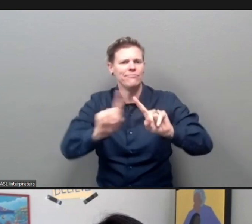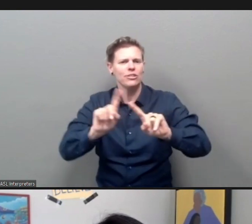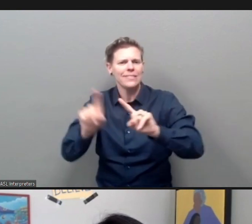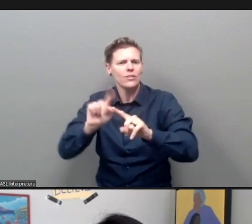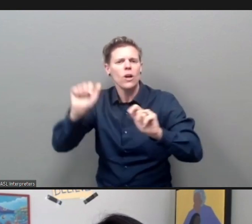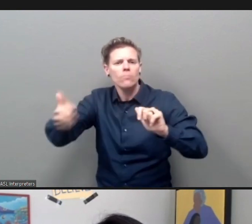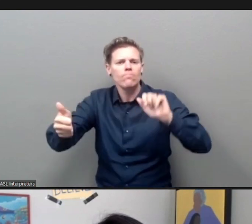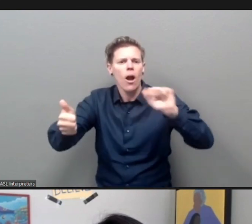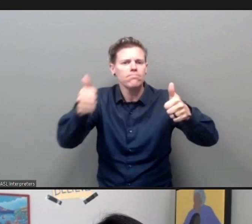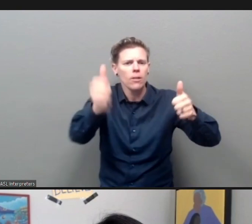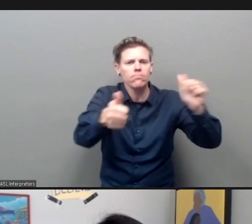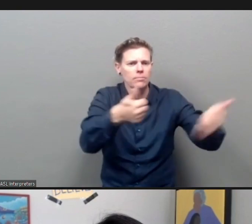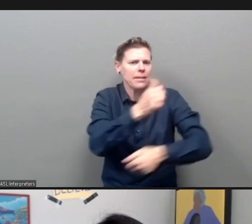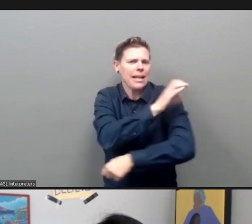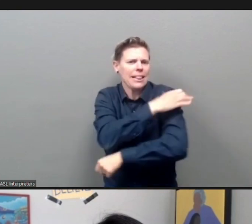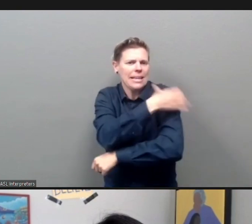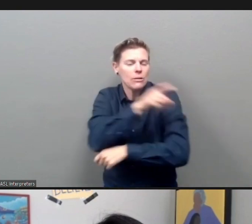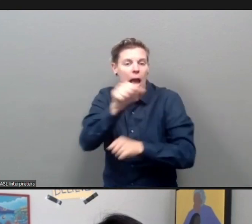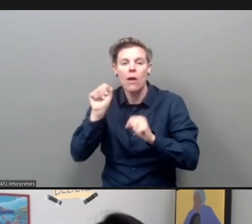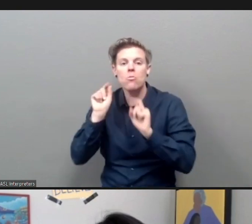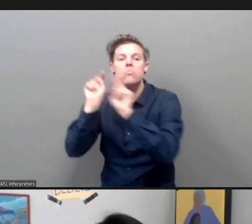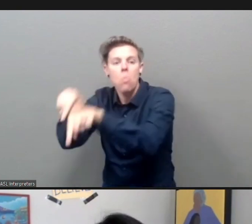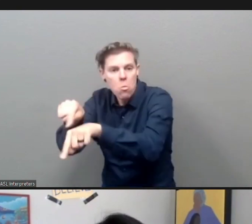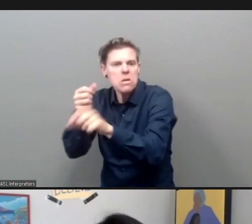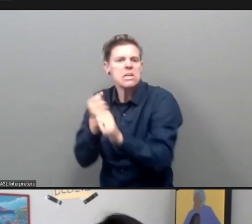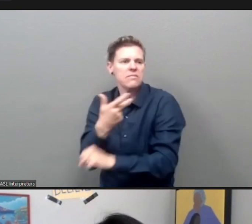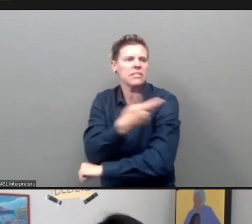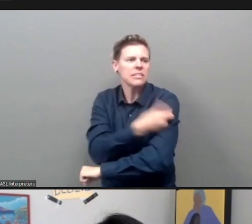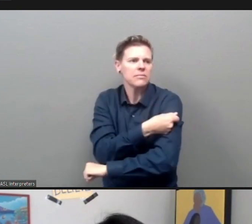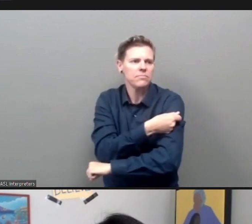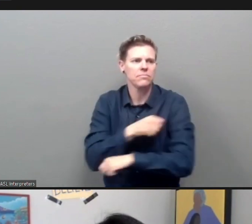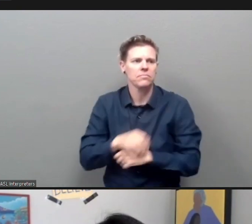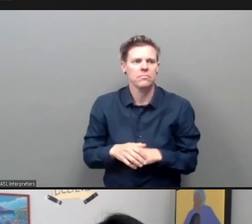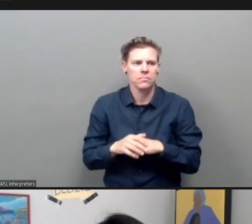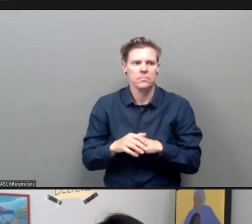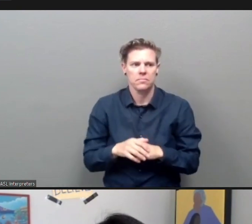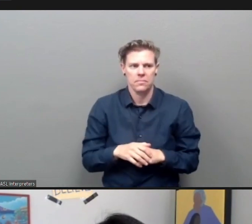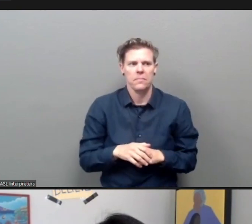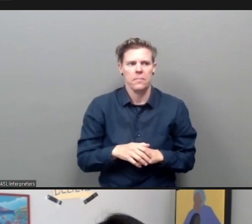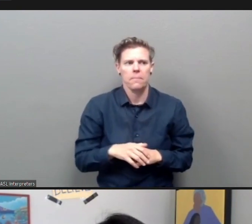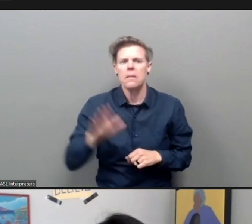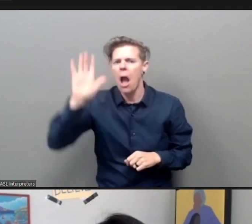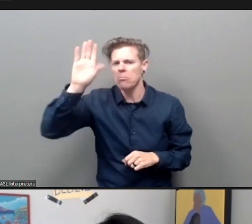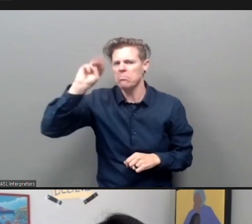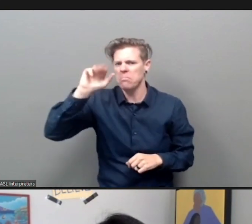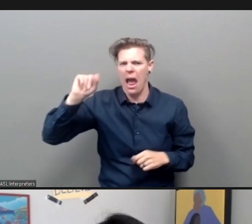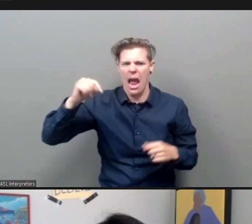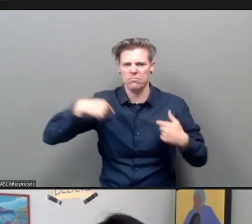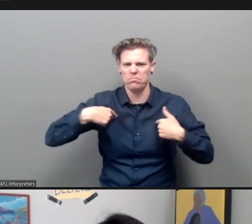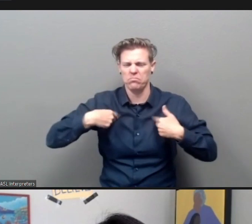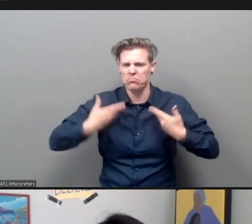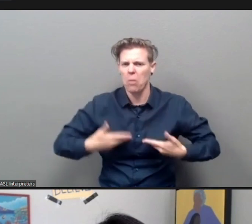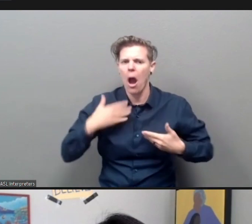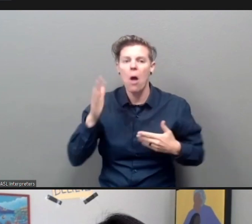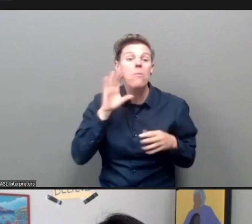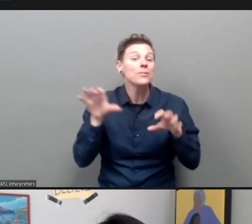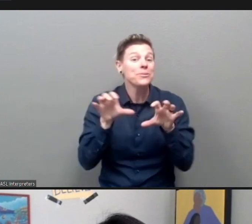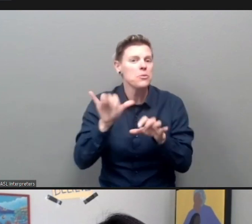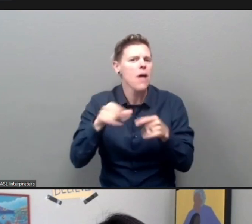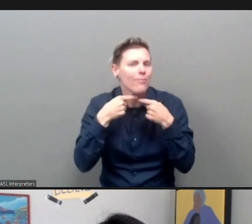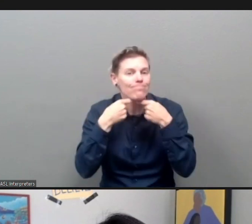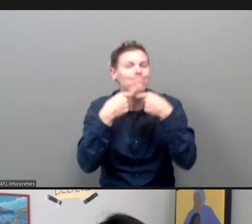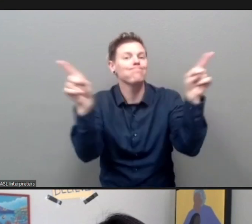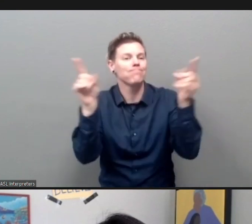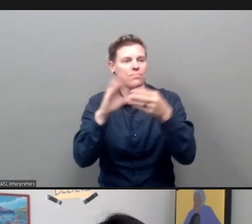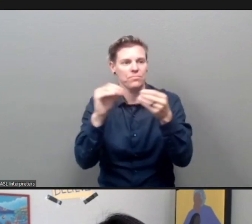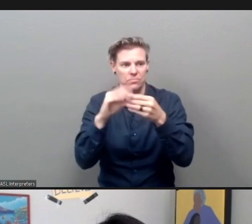ones. Yep, great idea. We'll do that. Okay, next we'll turn to Chris Mckee, followed by Julia